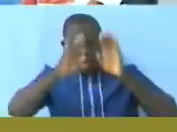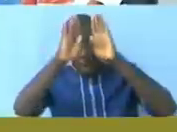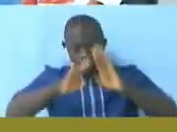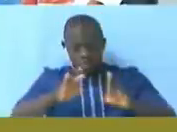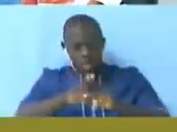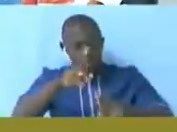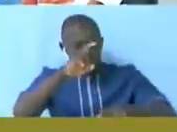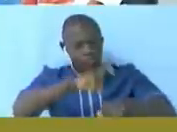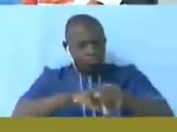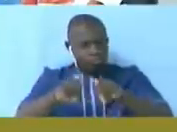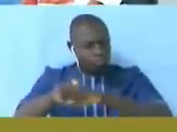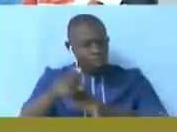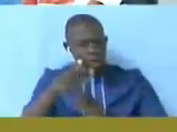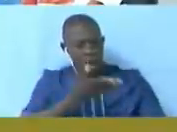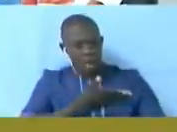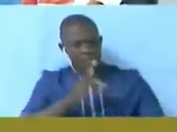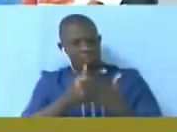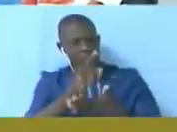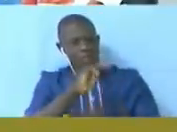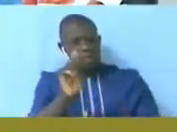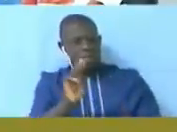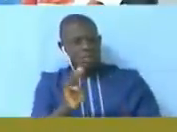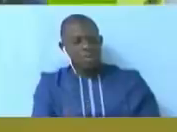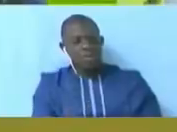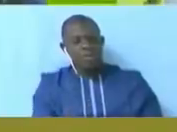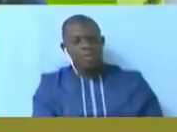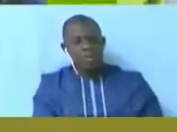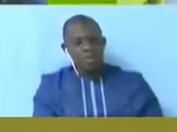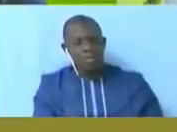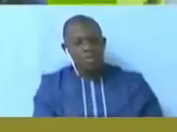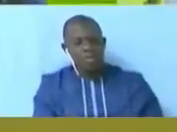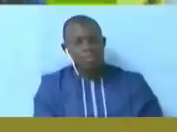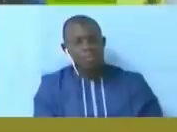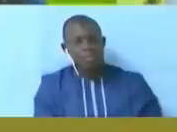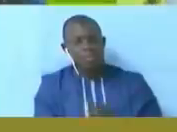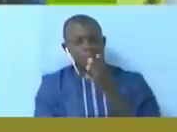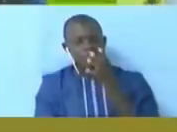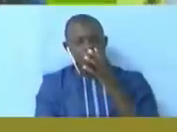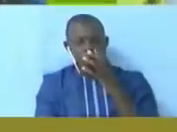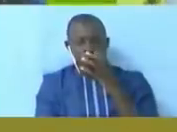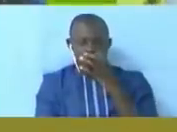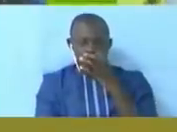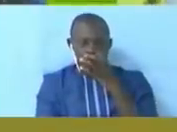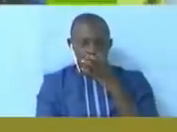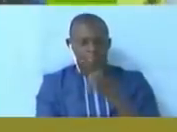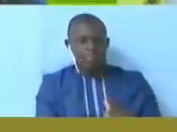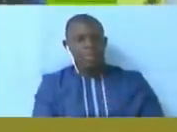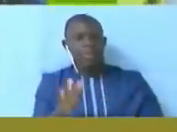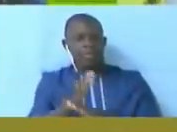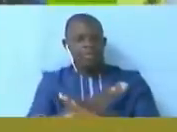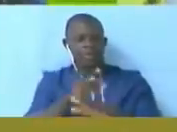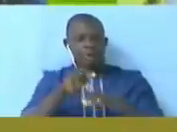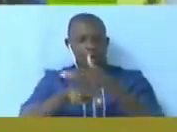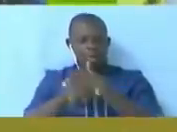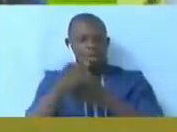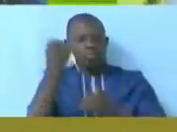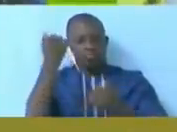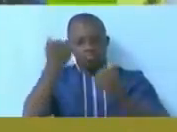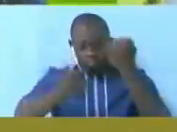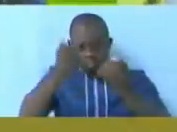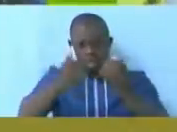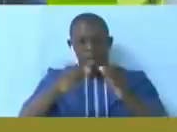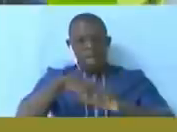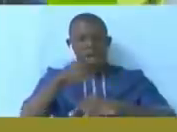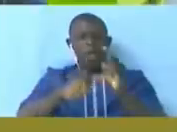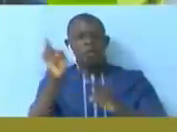that it are carrying for how many were blown city labang. No, they would chain them in the vehicle according to them in mile two. But it only meant for all